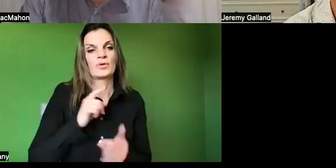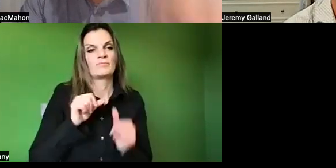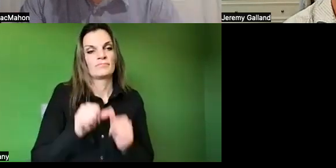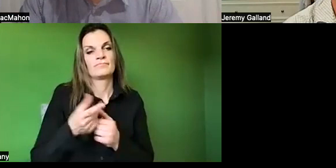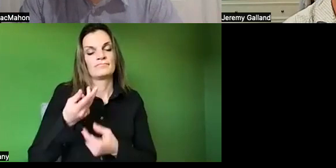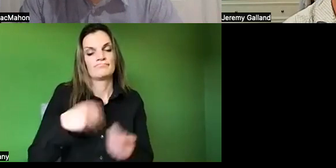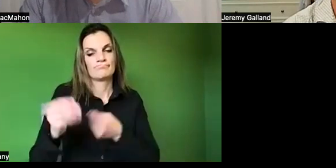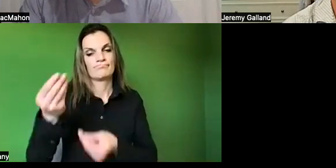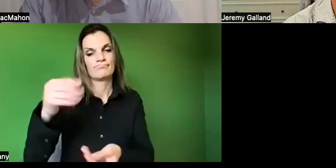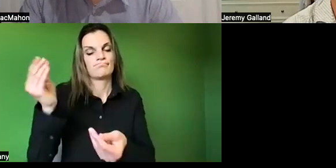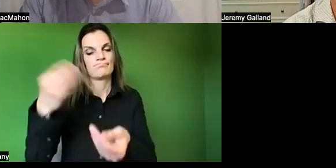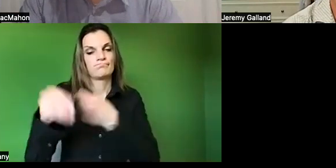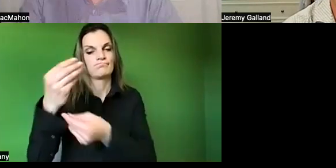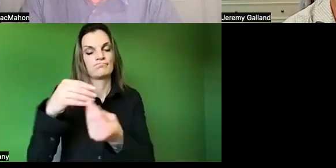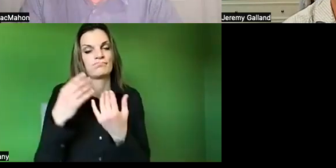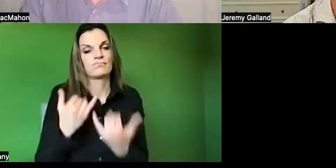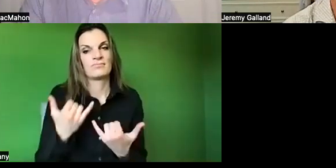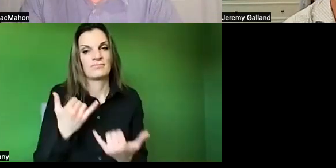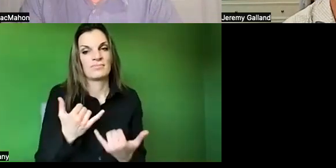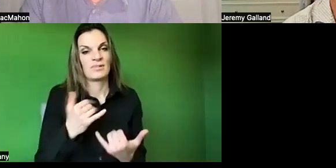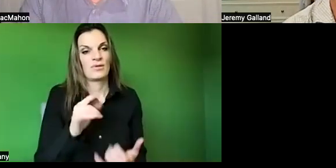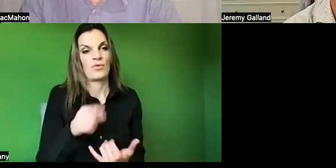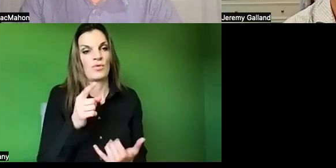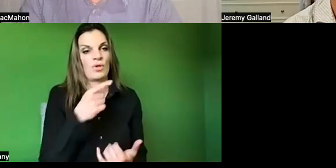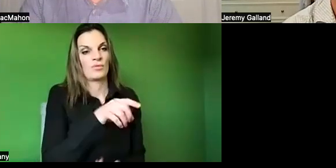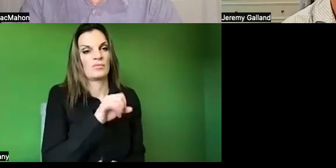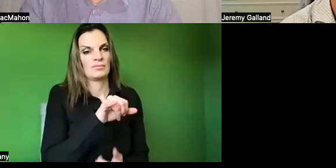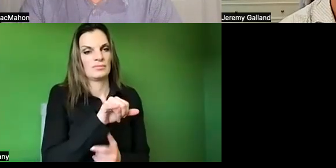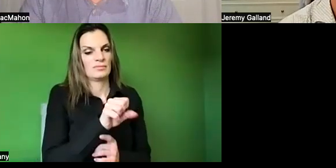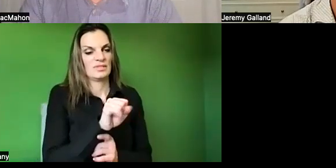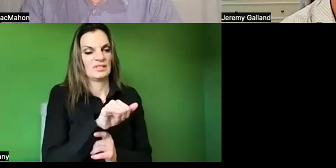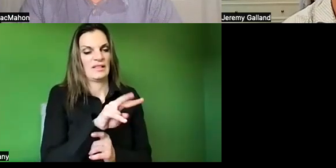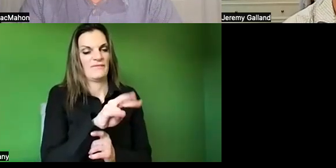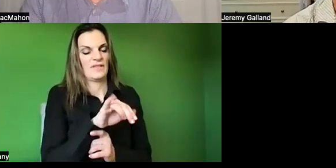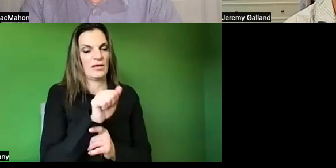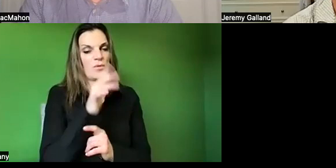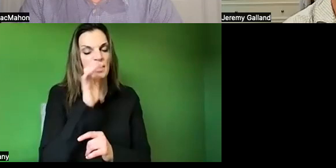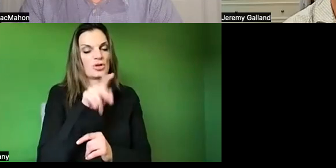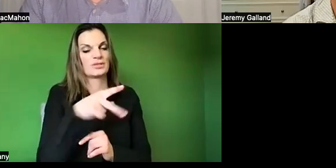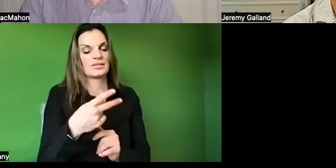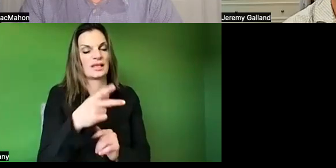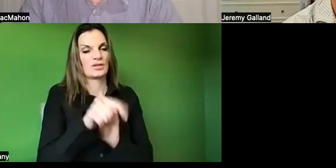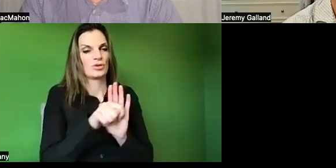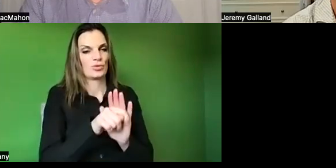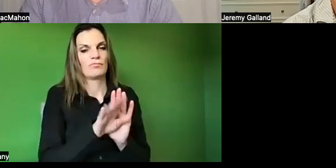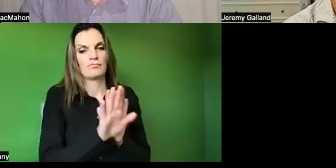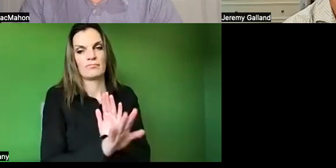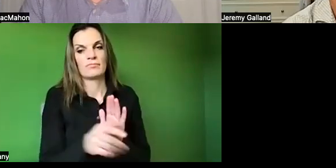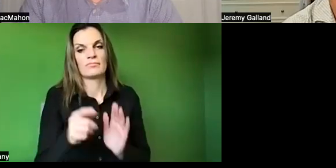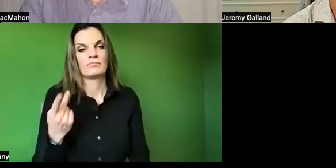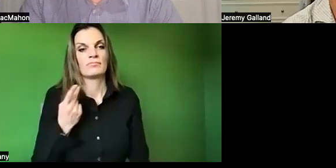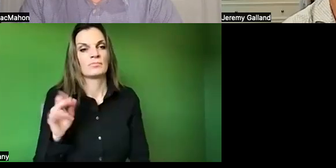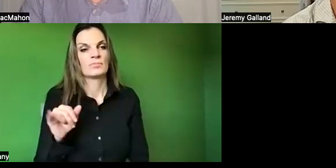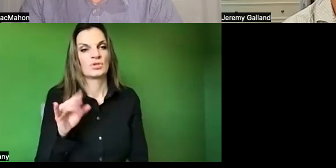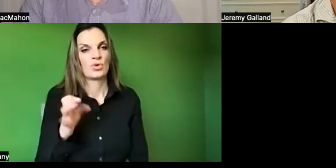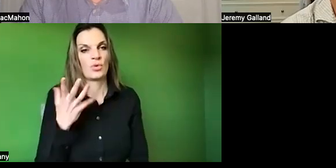new. Right now, only Sylvia is going to be in her 2nd term. So Jodie and I would like to run back on